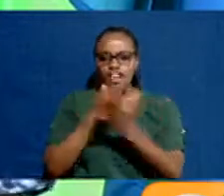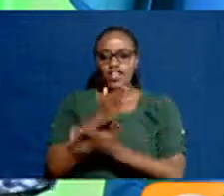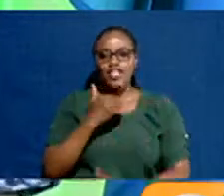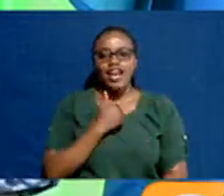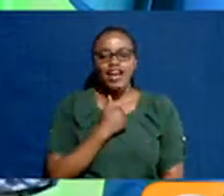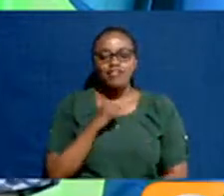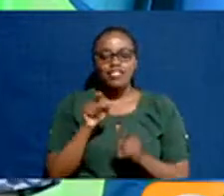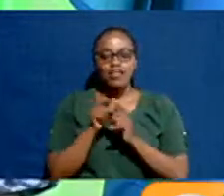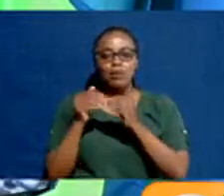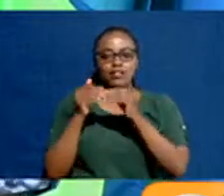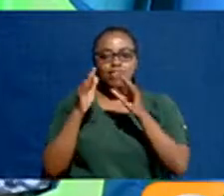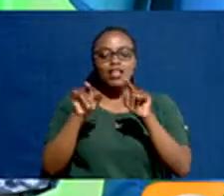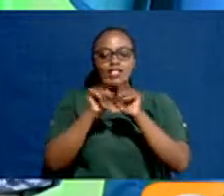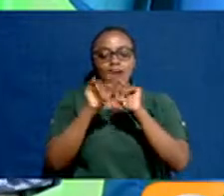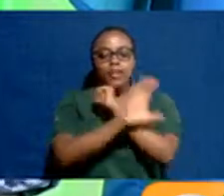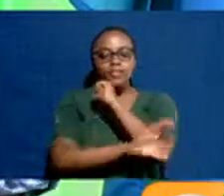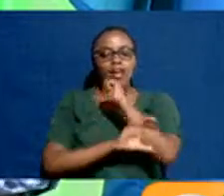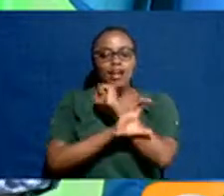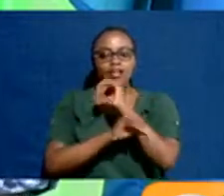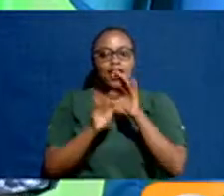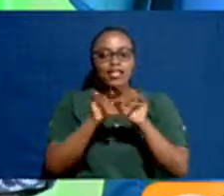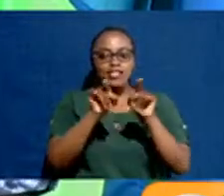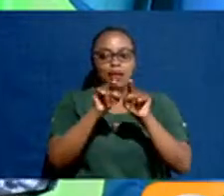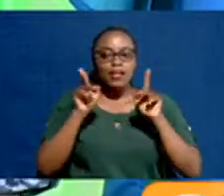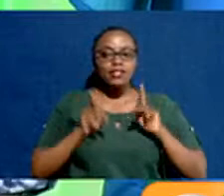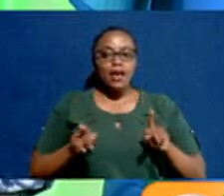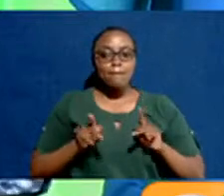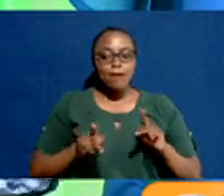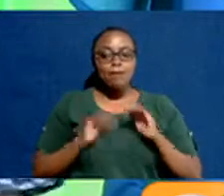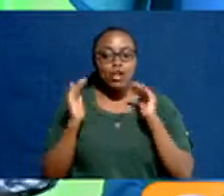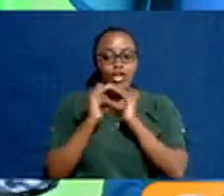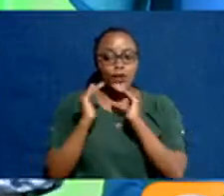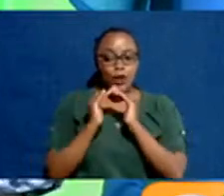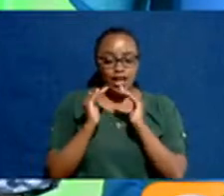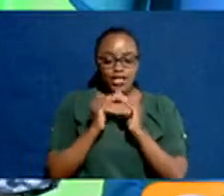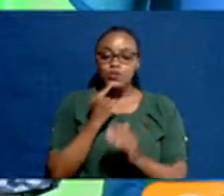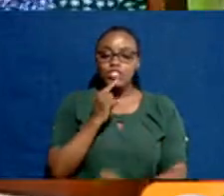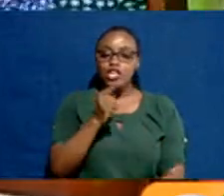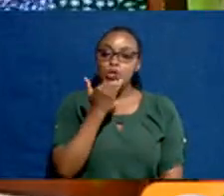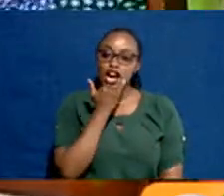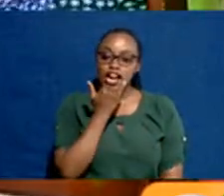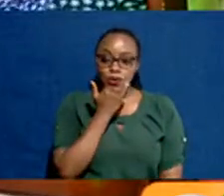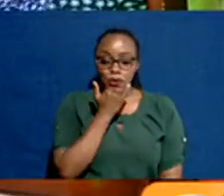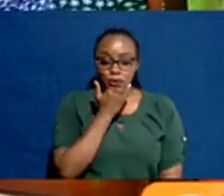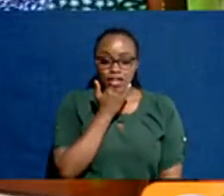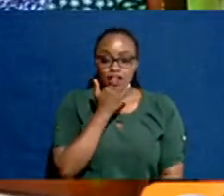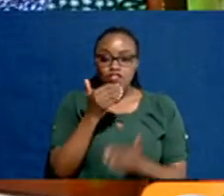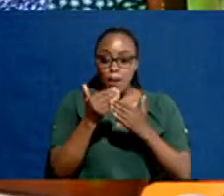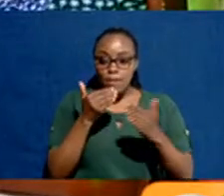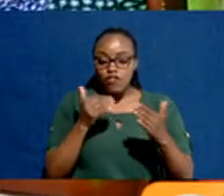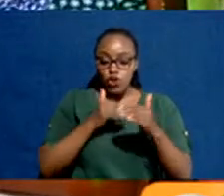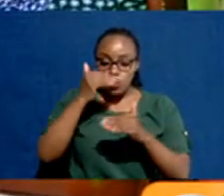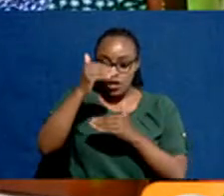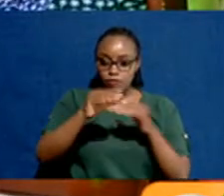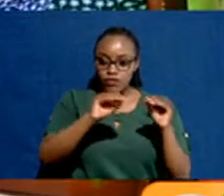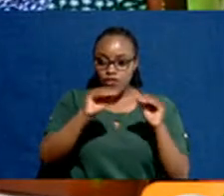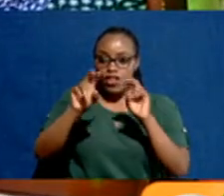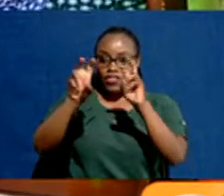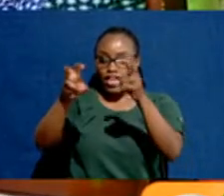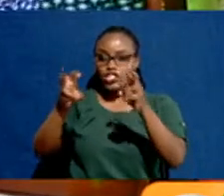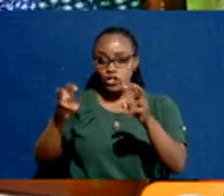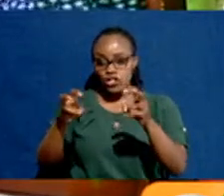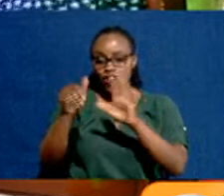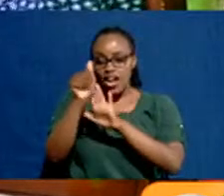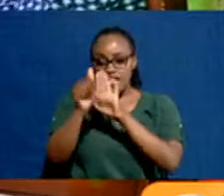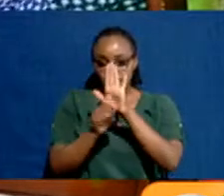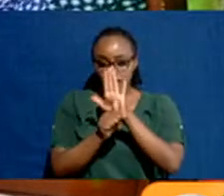as leaders, as a country, as a people, equally to call you out. Okay. Excellency, before we move to the next itemized